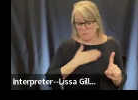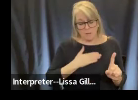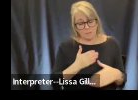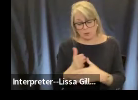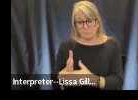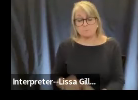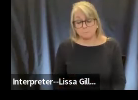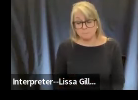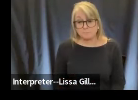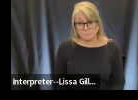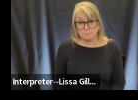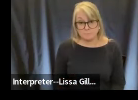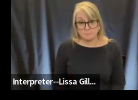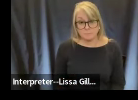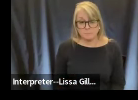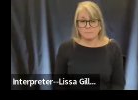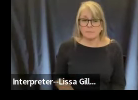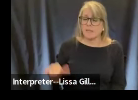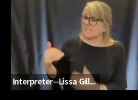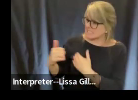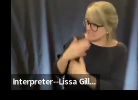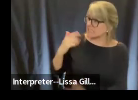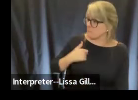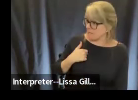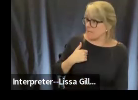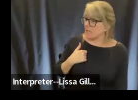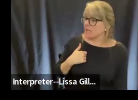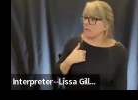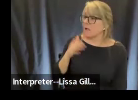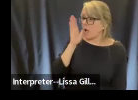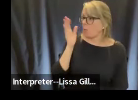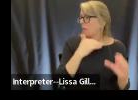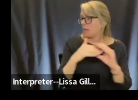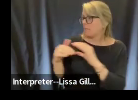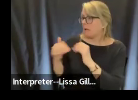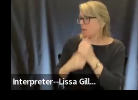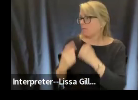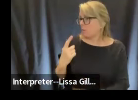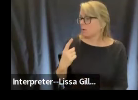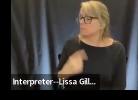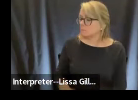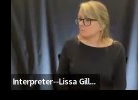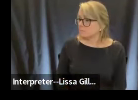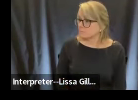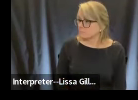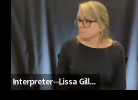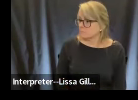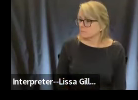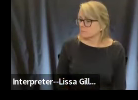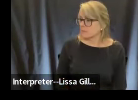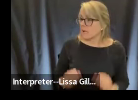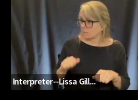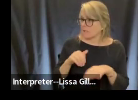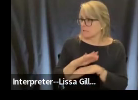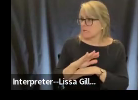that. Ashley, if you would send that to me, I will be sending an email out to everyone who attended, so I can send that in the